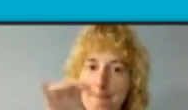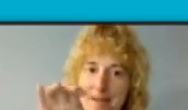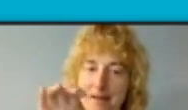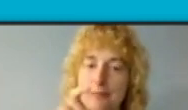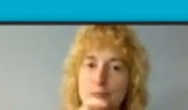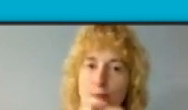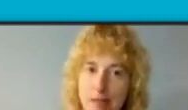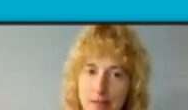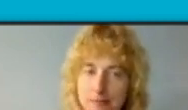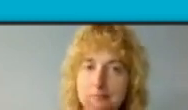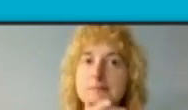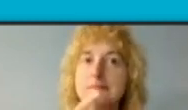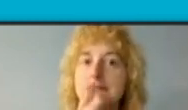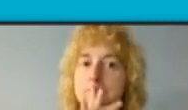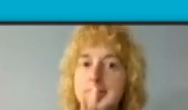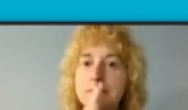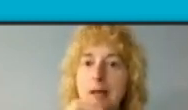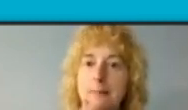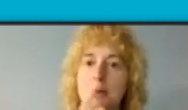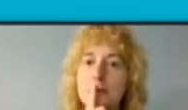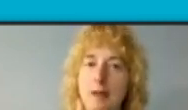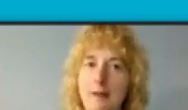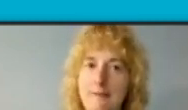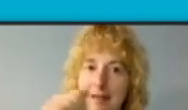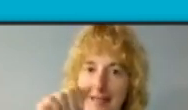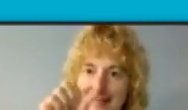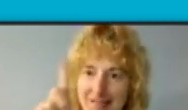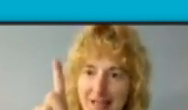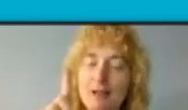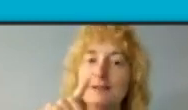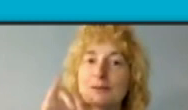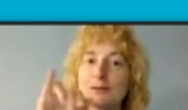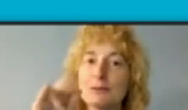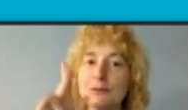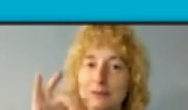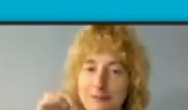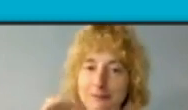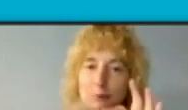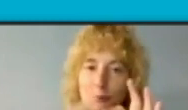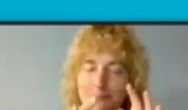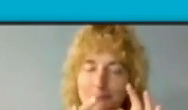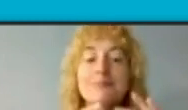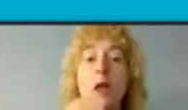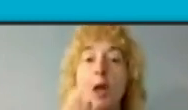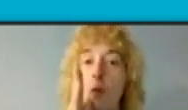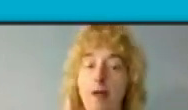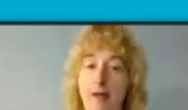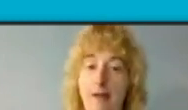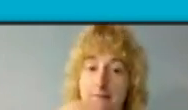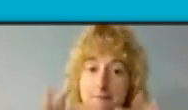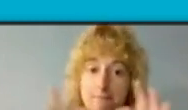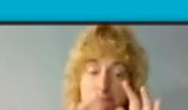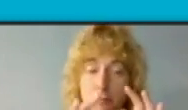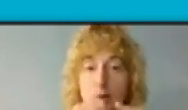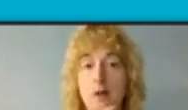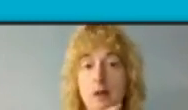also want to make sure that we have ASL. Julie, if you would interpret for us, please.